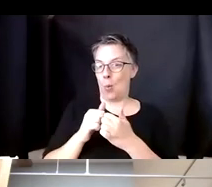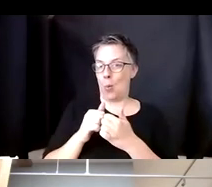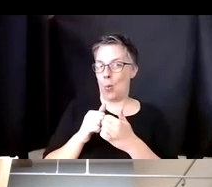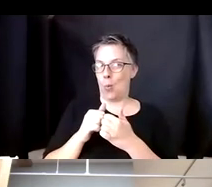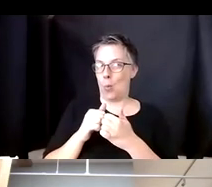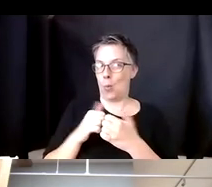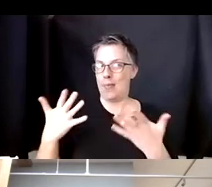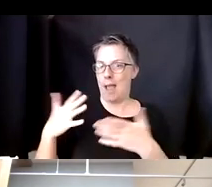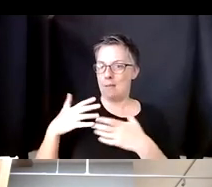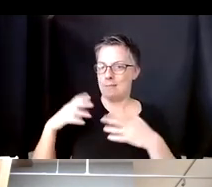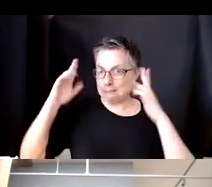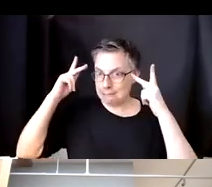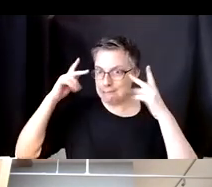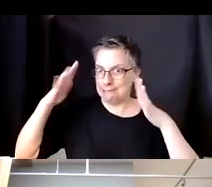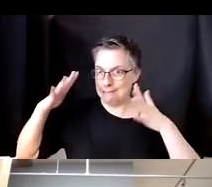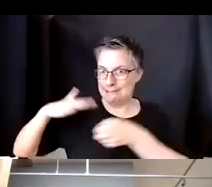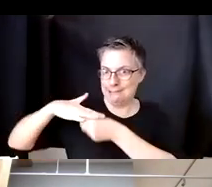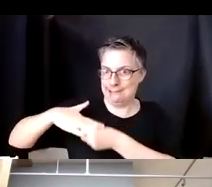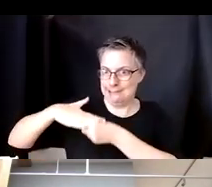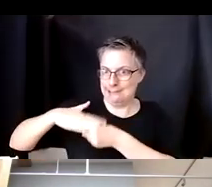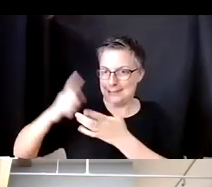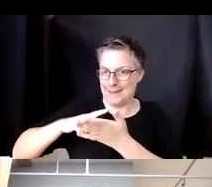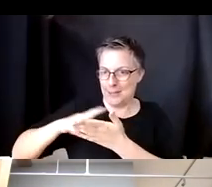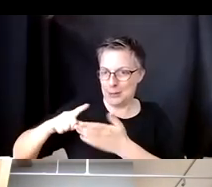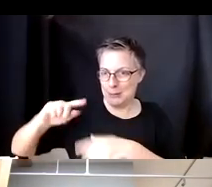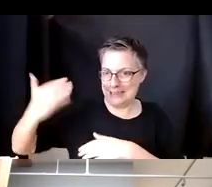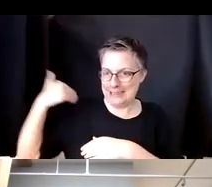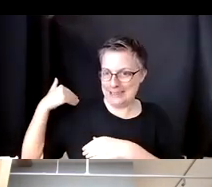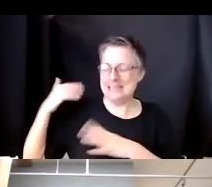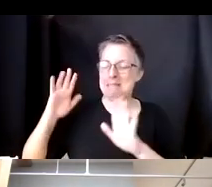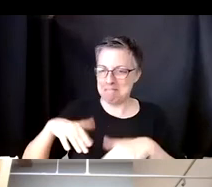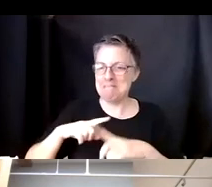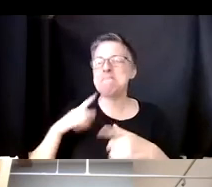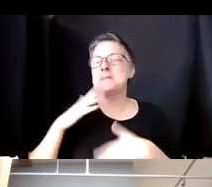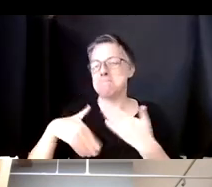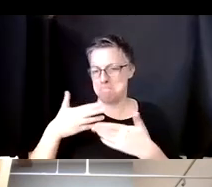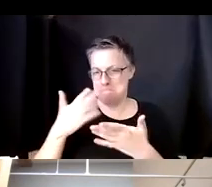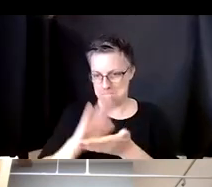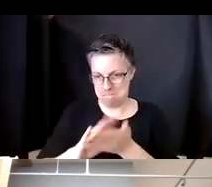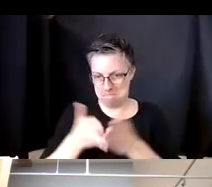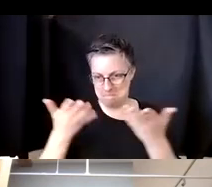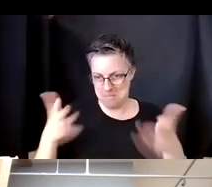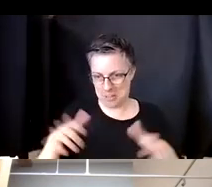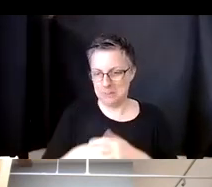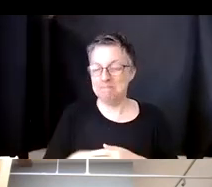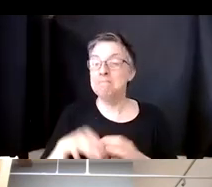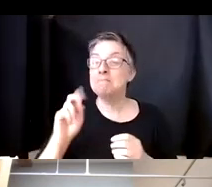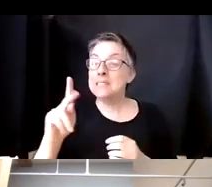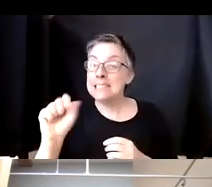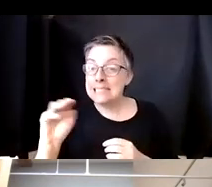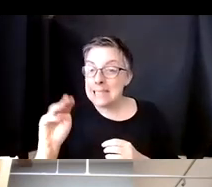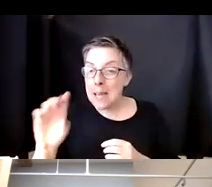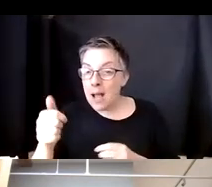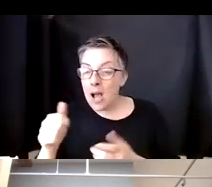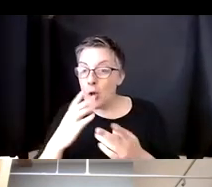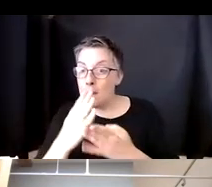the kind of panic that I experienced in the first week, but it got the job done. So Sam had another part